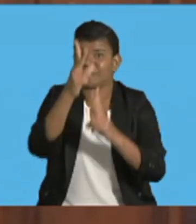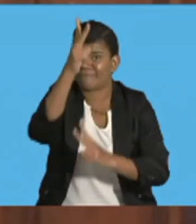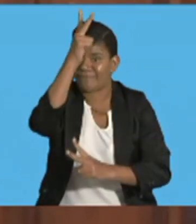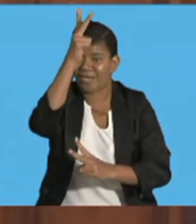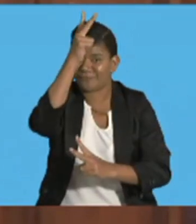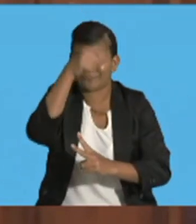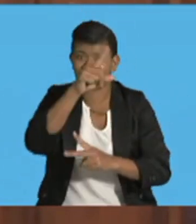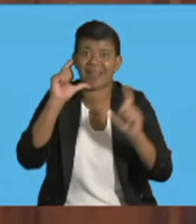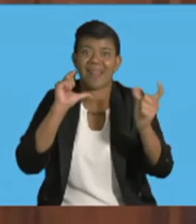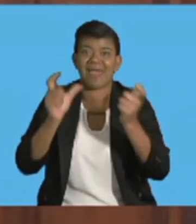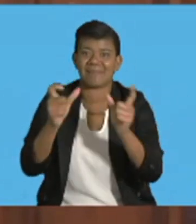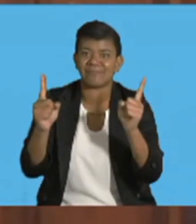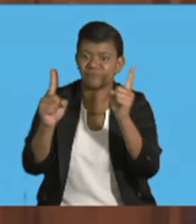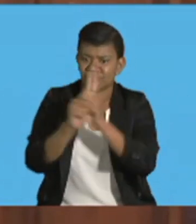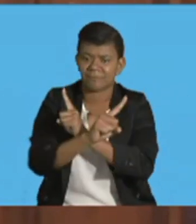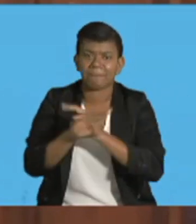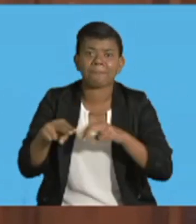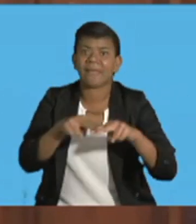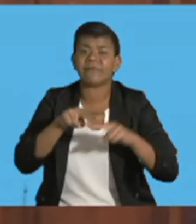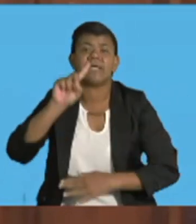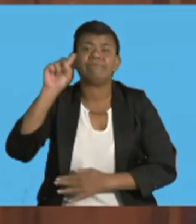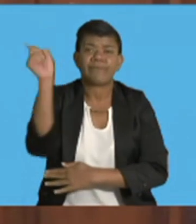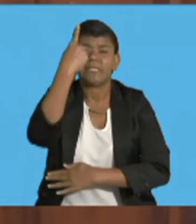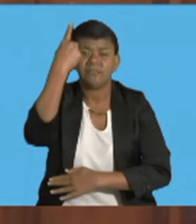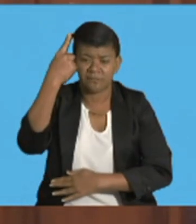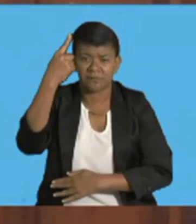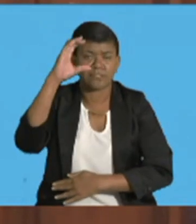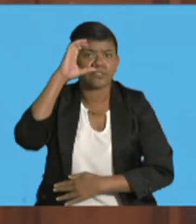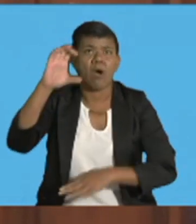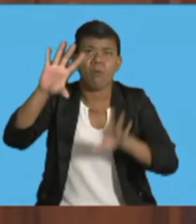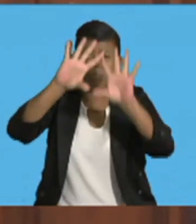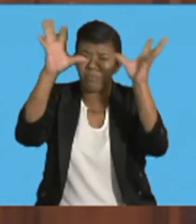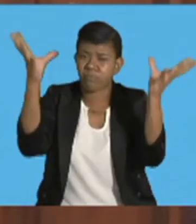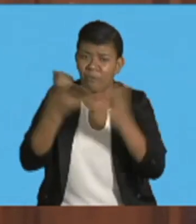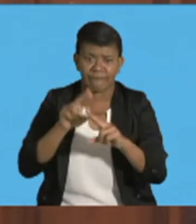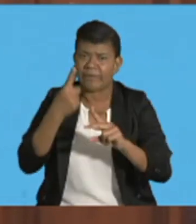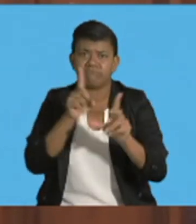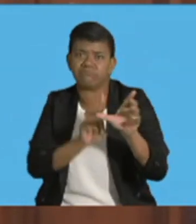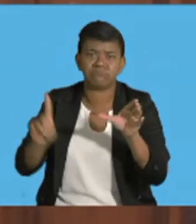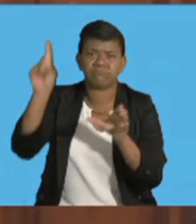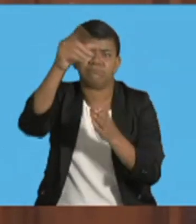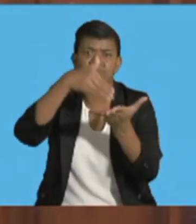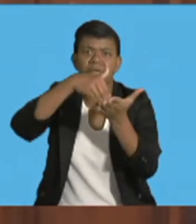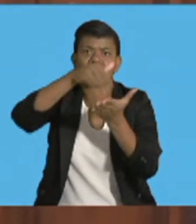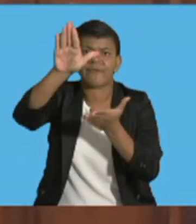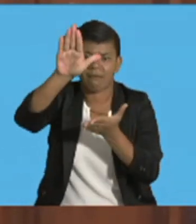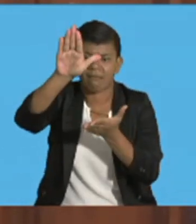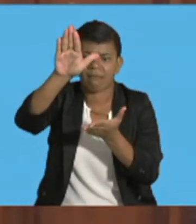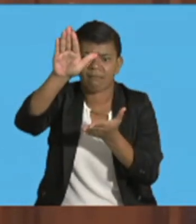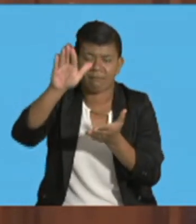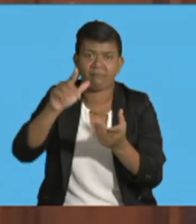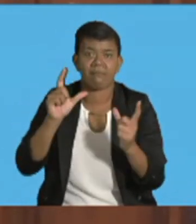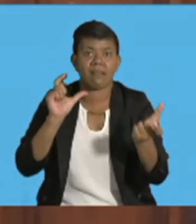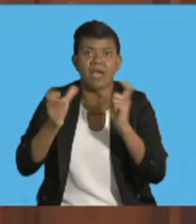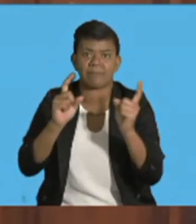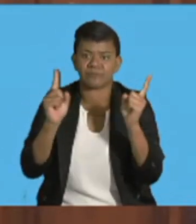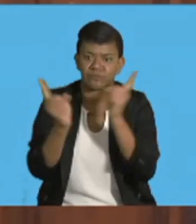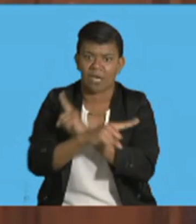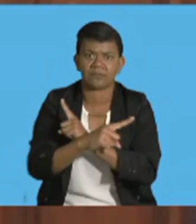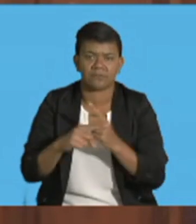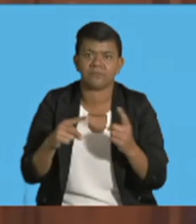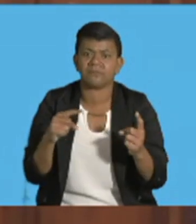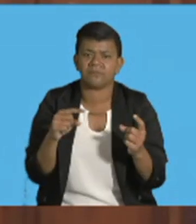Goals self-assessment. Your Parliament Speaker's debates on goals have prompted natural discussions between political leaders and